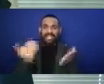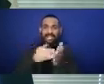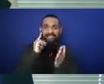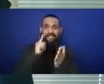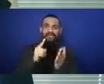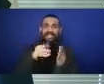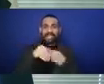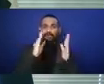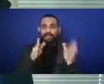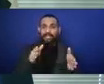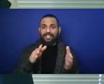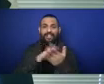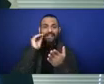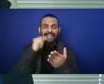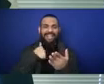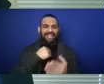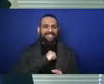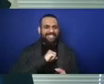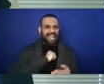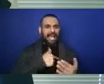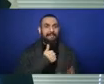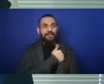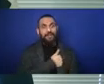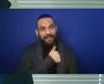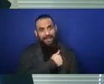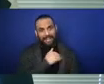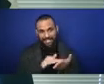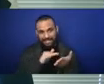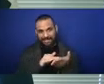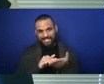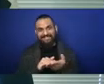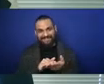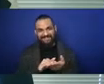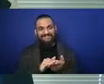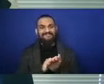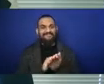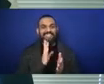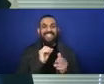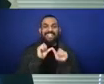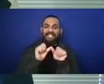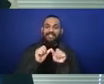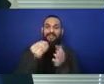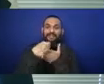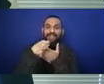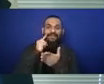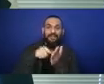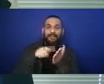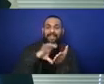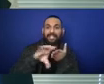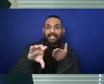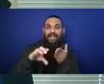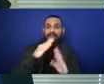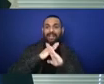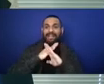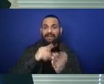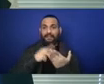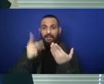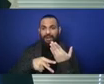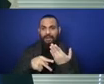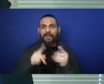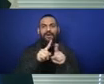contact tracing. Over $125 billion for public K through 12 schools to